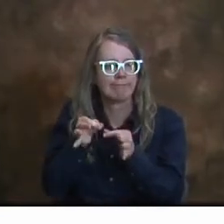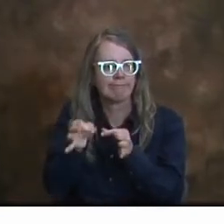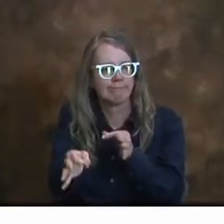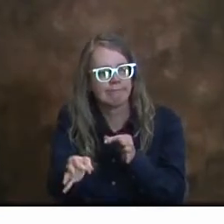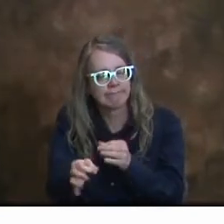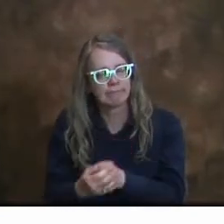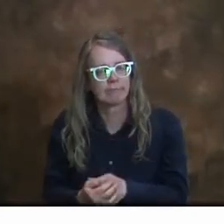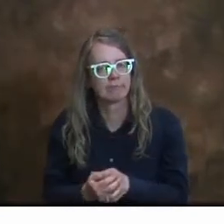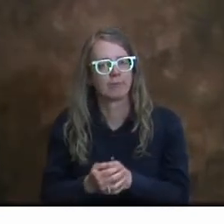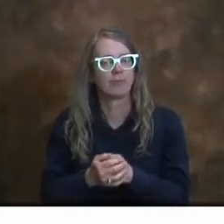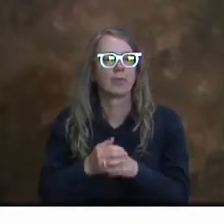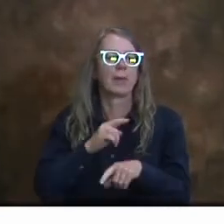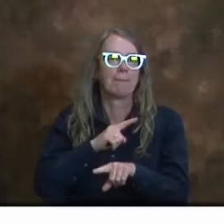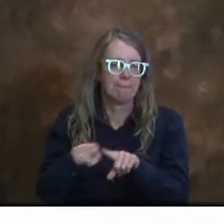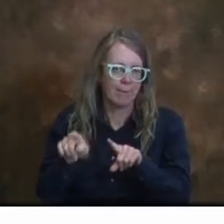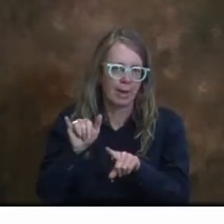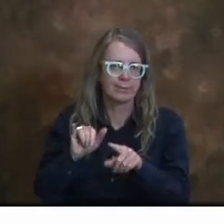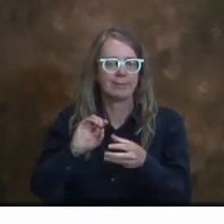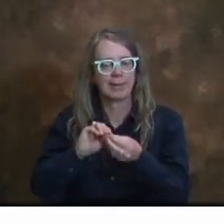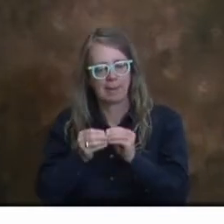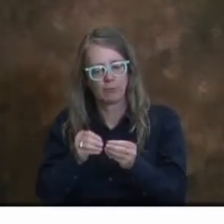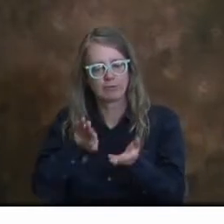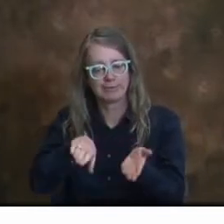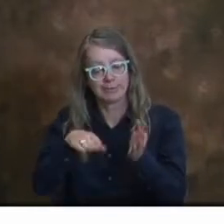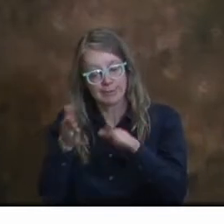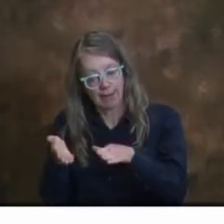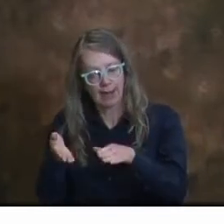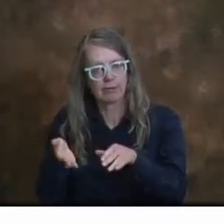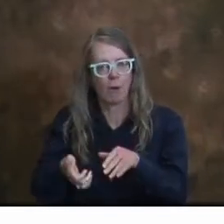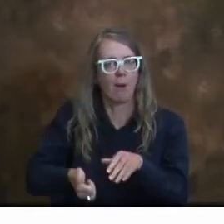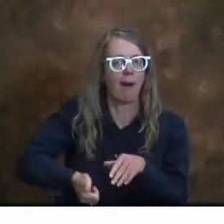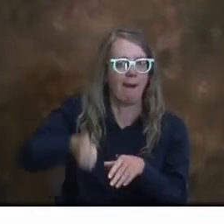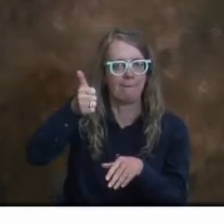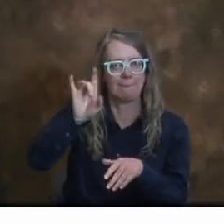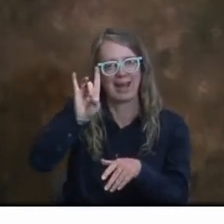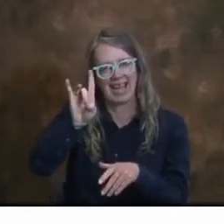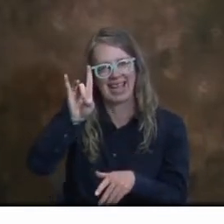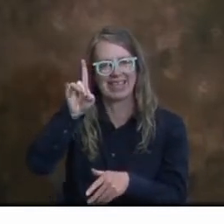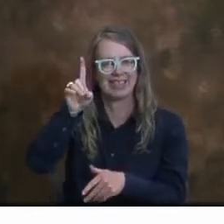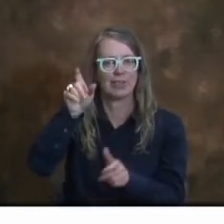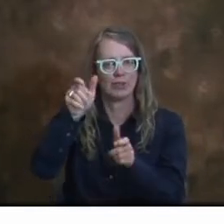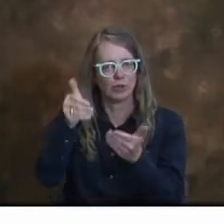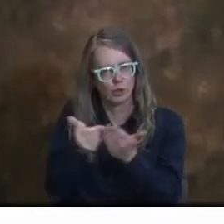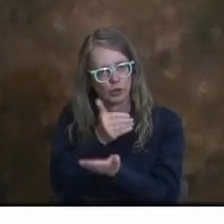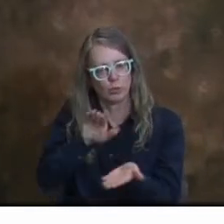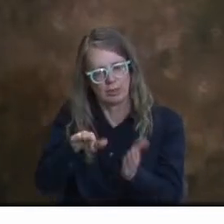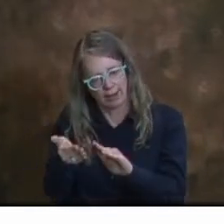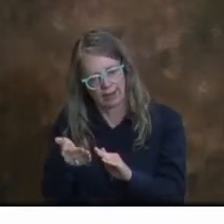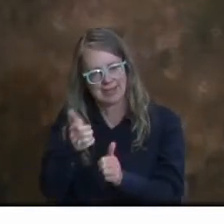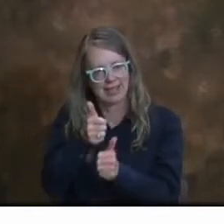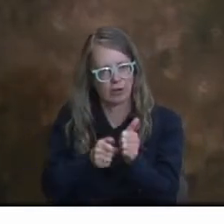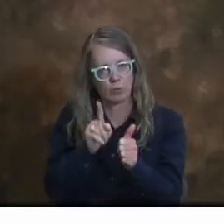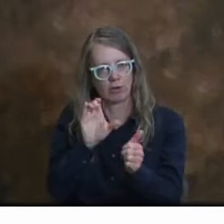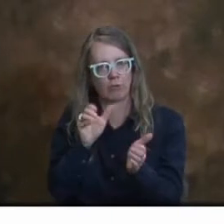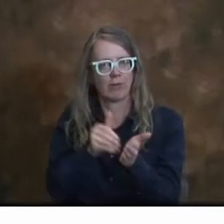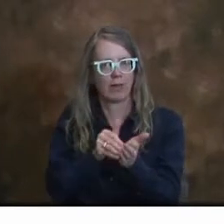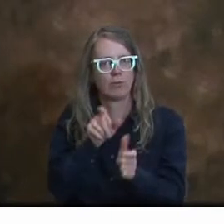has caused our death rate to jump to 8 new cases per 100,000 per week because of those delays.